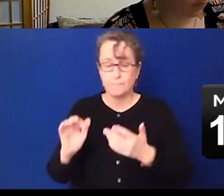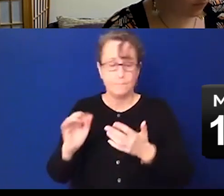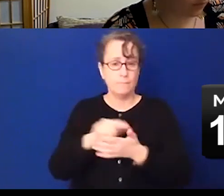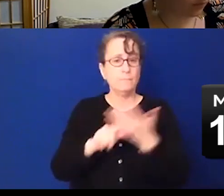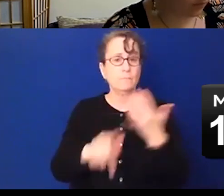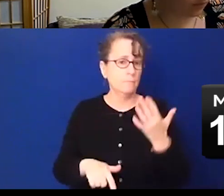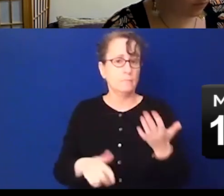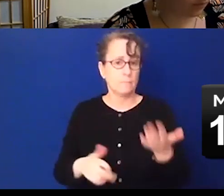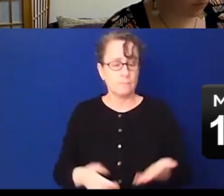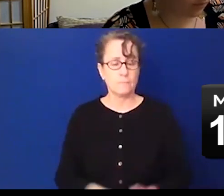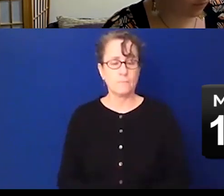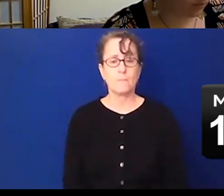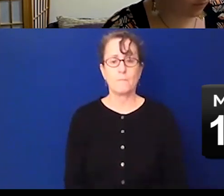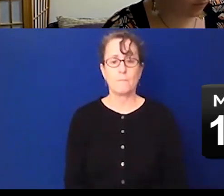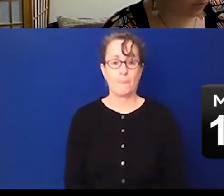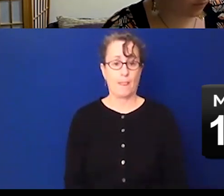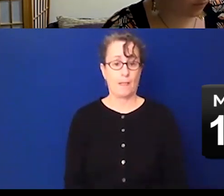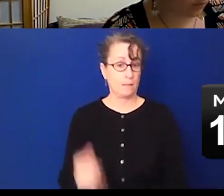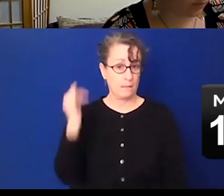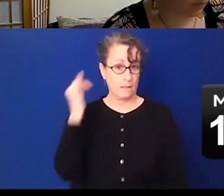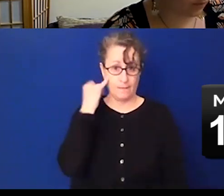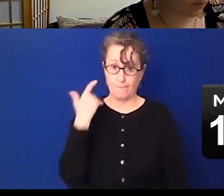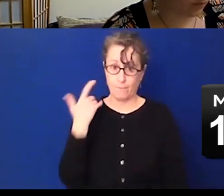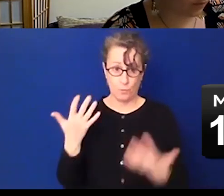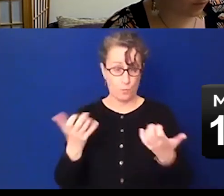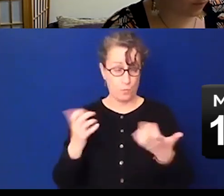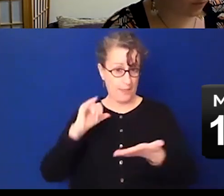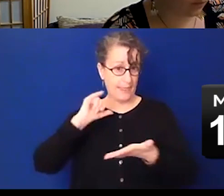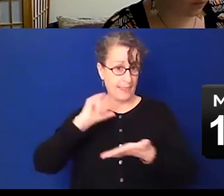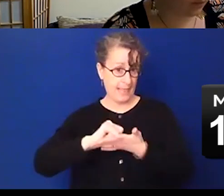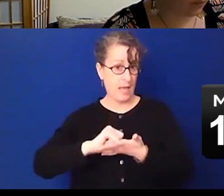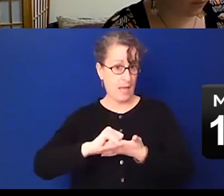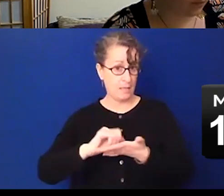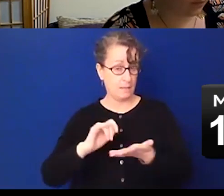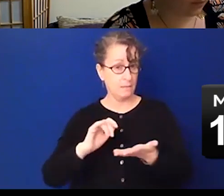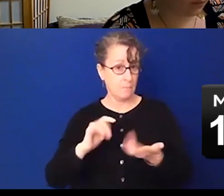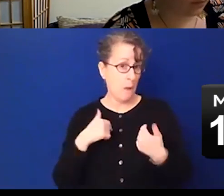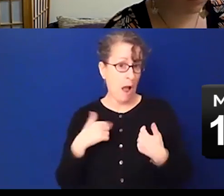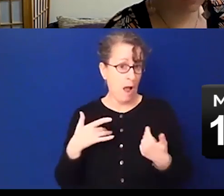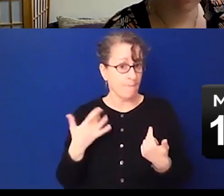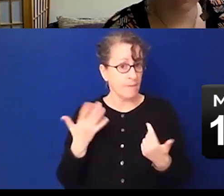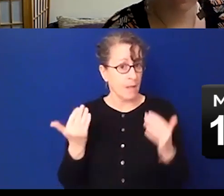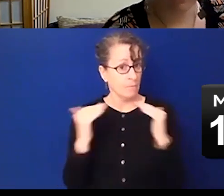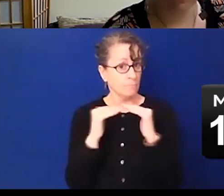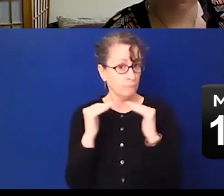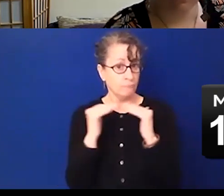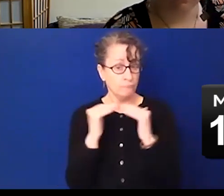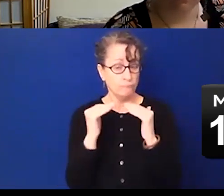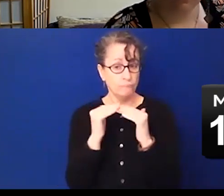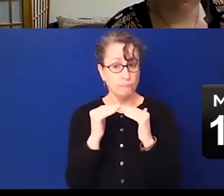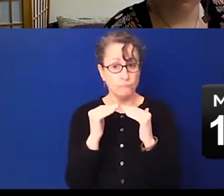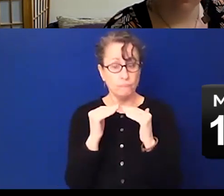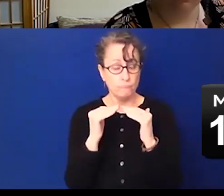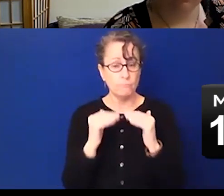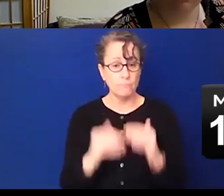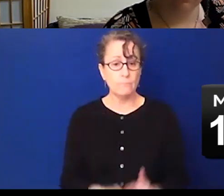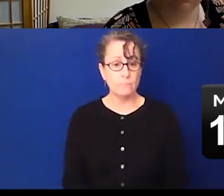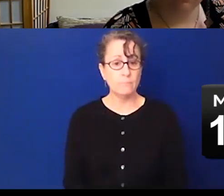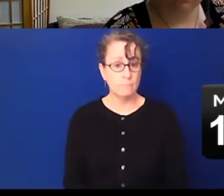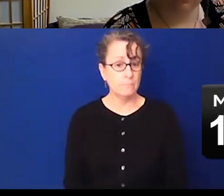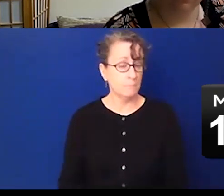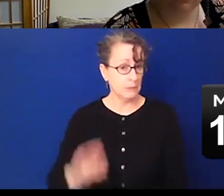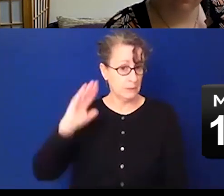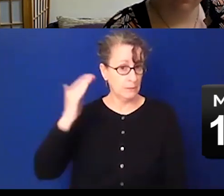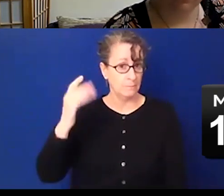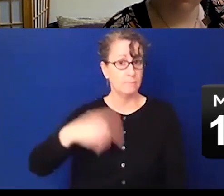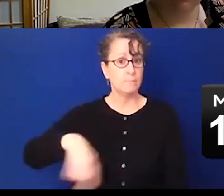If you intend to have it be that broad, and I think that's wise, I think that's fair. I think I'm hearing a majority